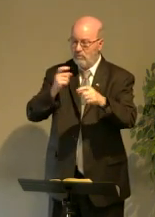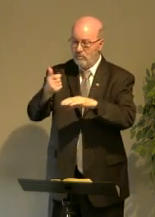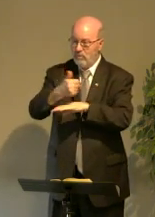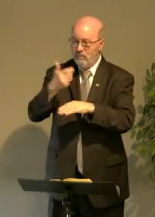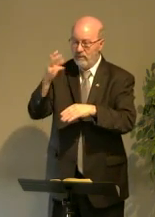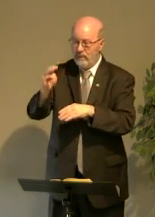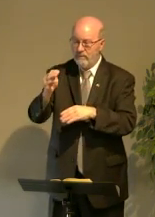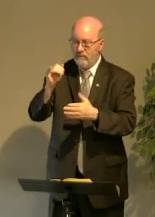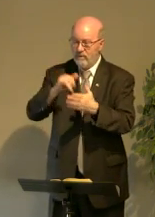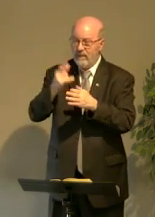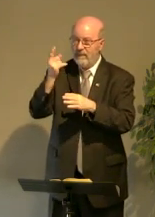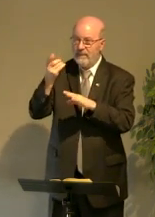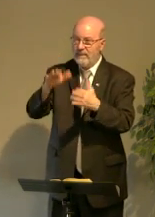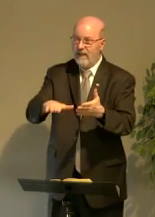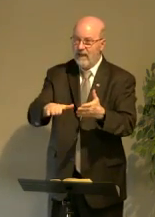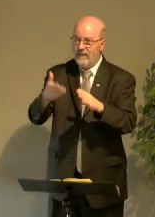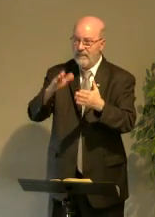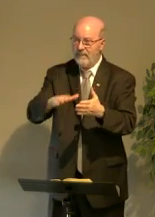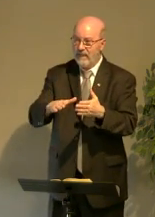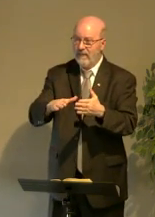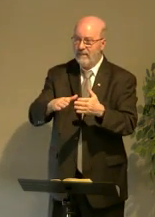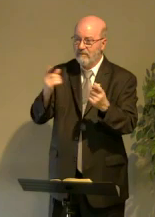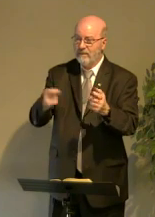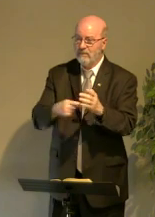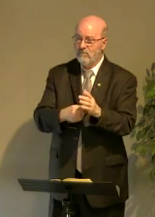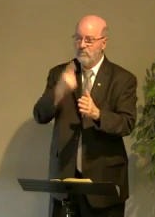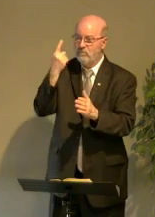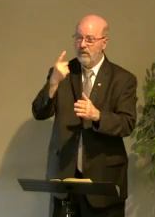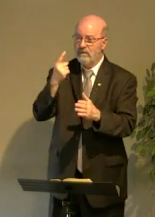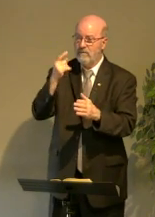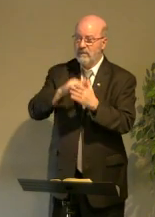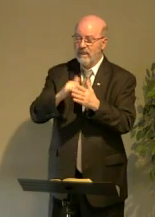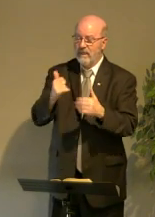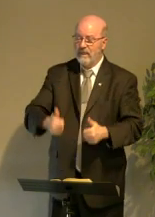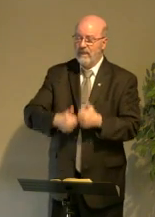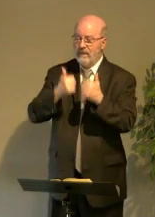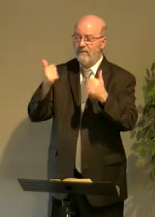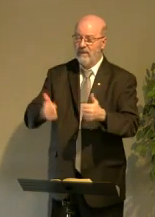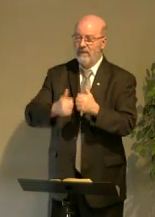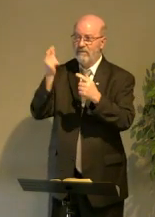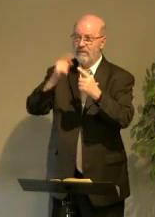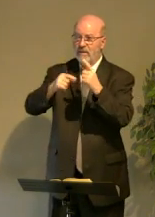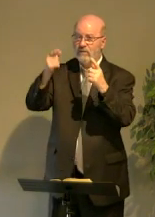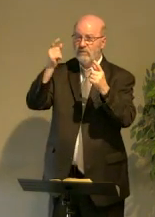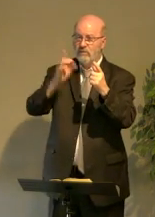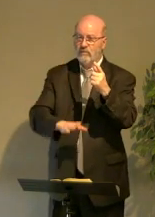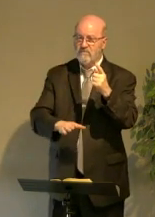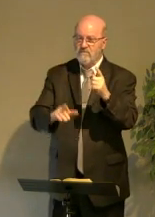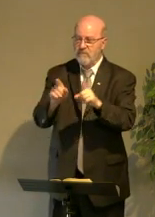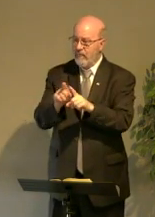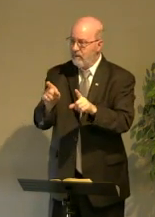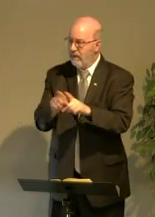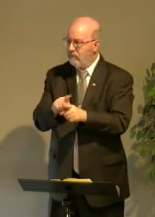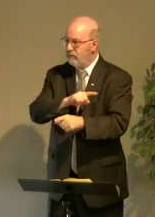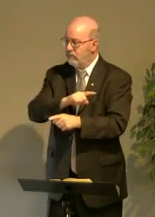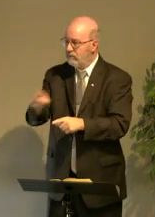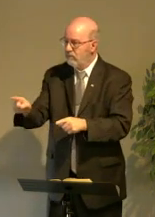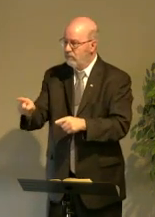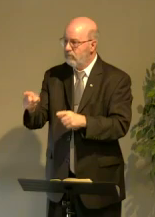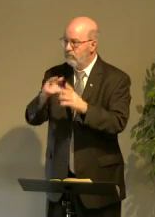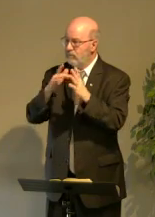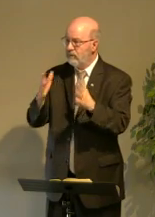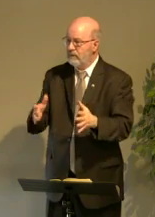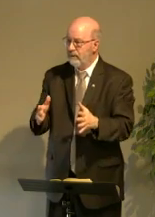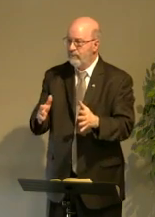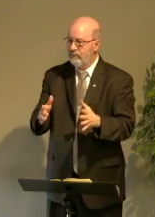over him, for in that he died unto sin once, but in that he liveth unto God. Likewise, you,